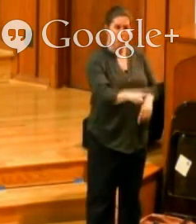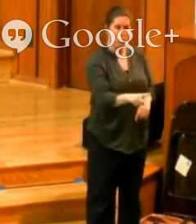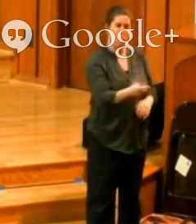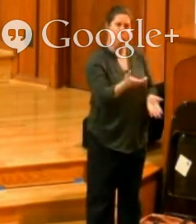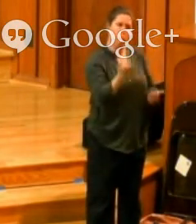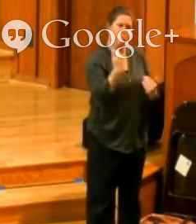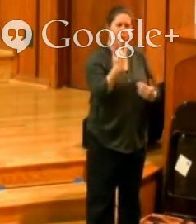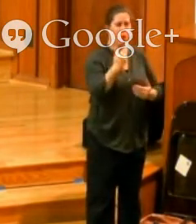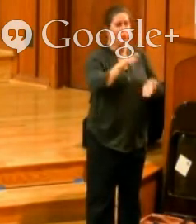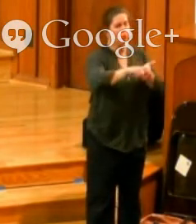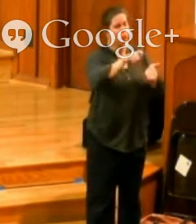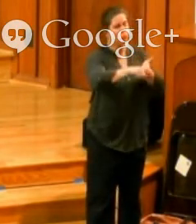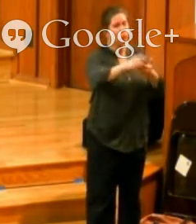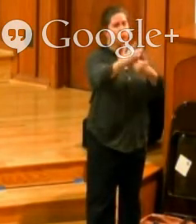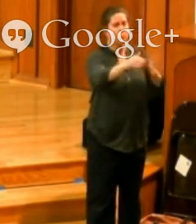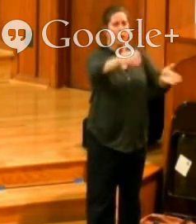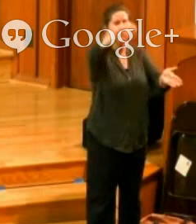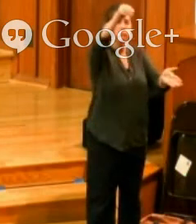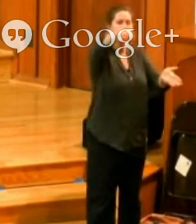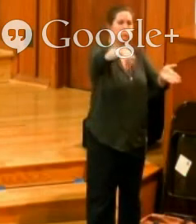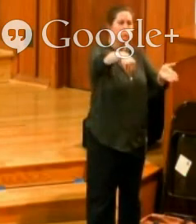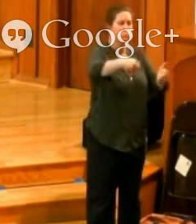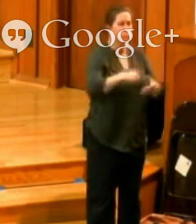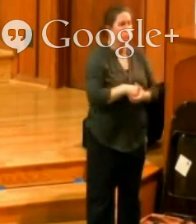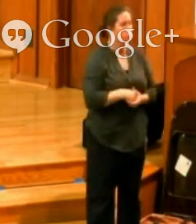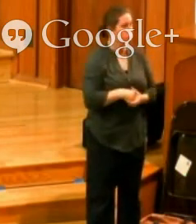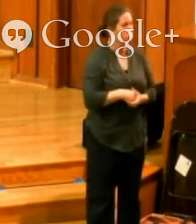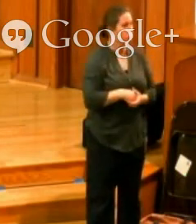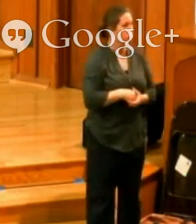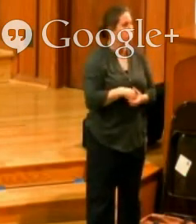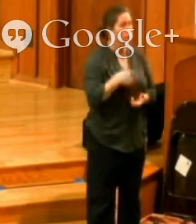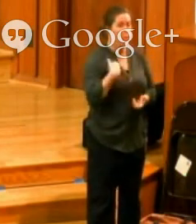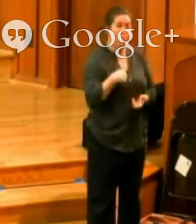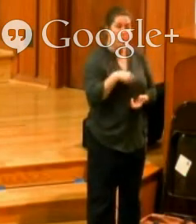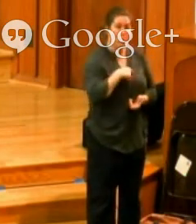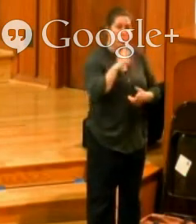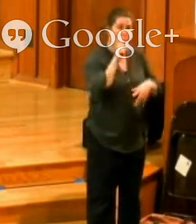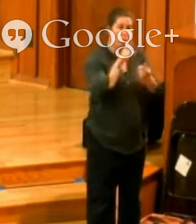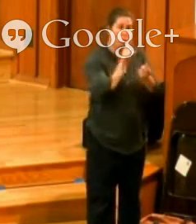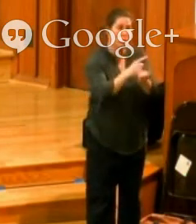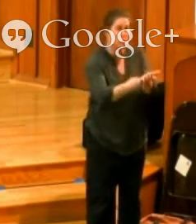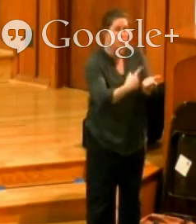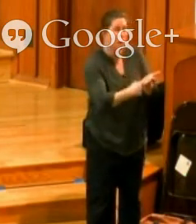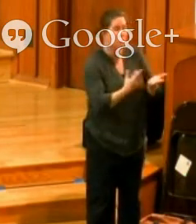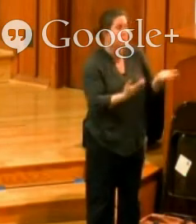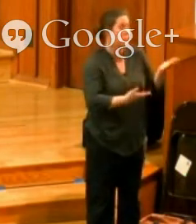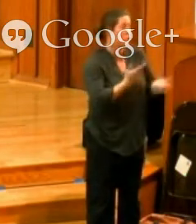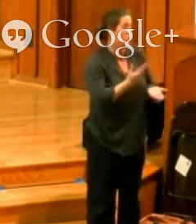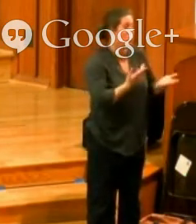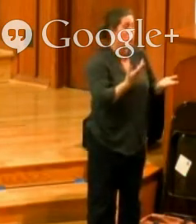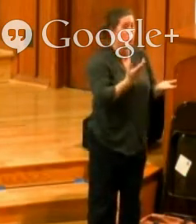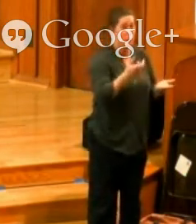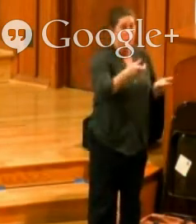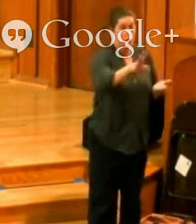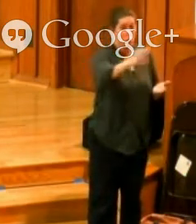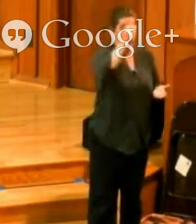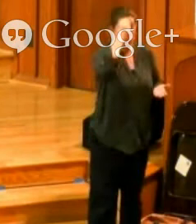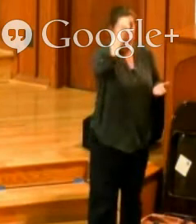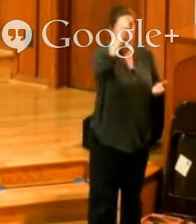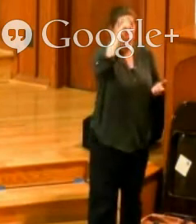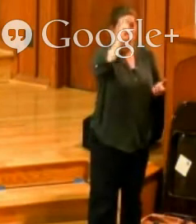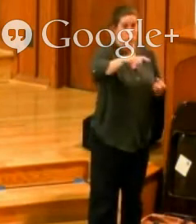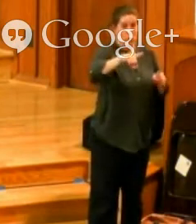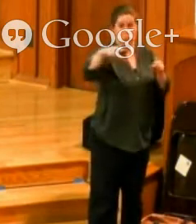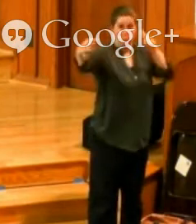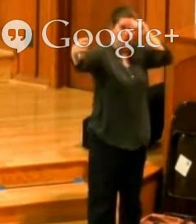put them in our question box and we'll come up and we'll discuss those things. Some of you may have a question that others have too, so there's no